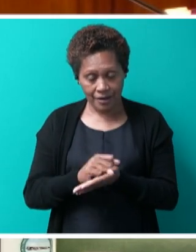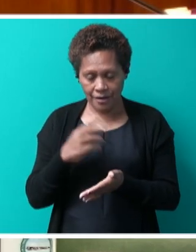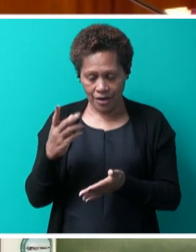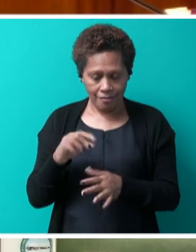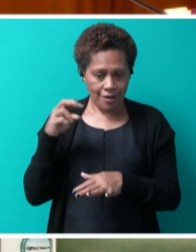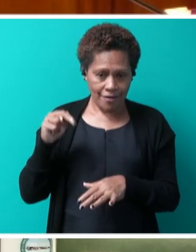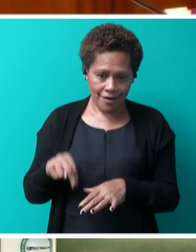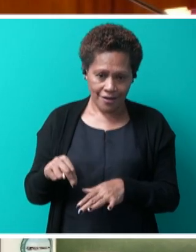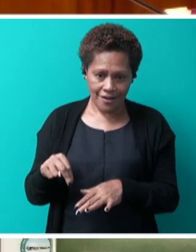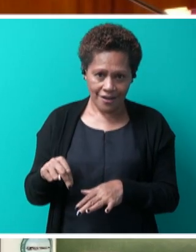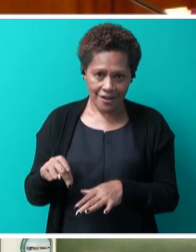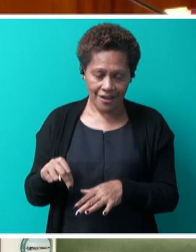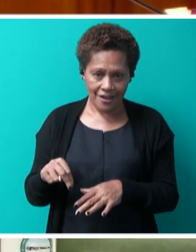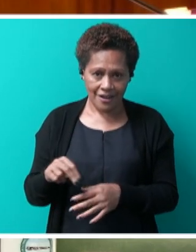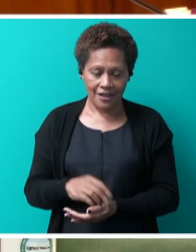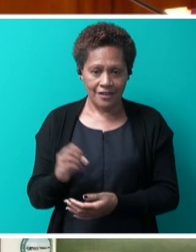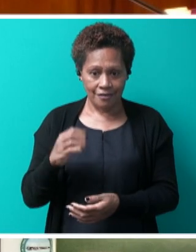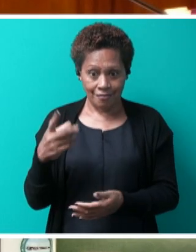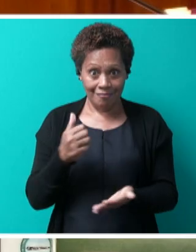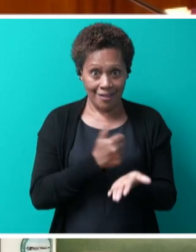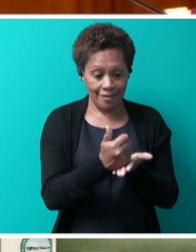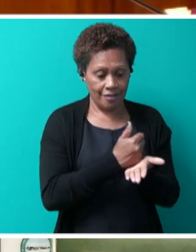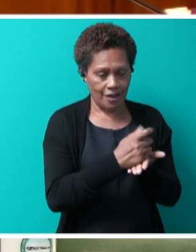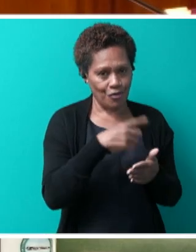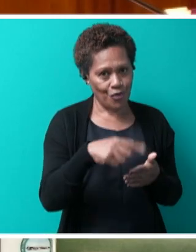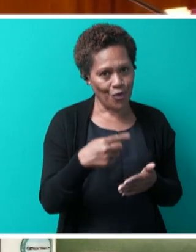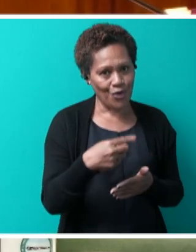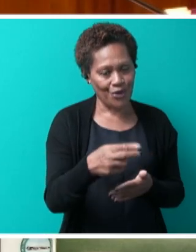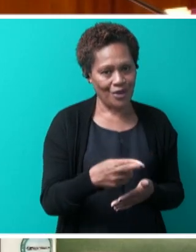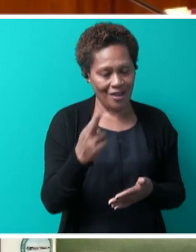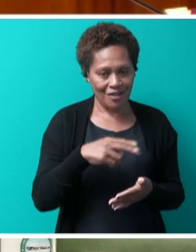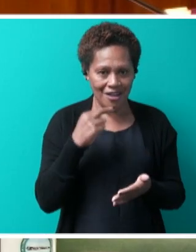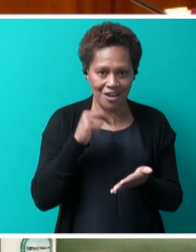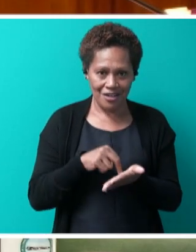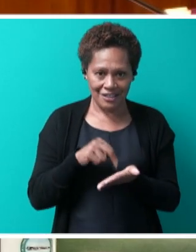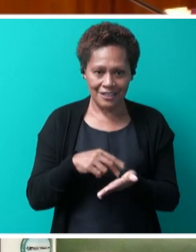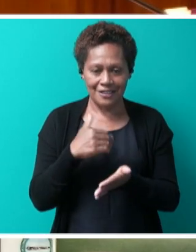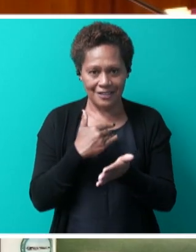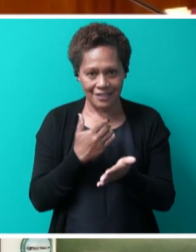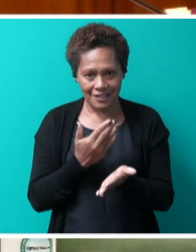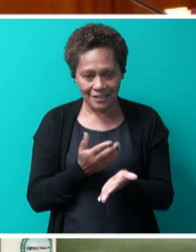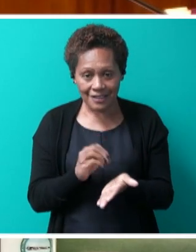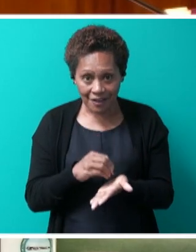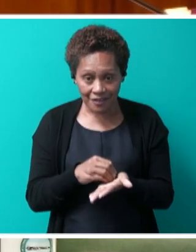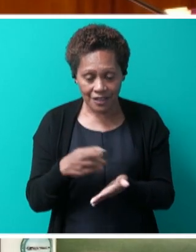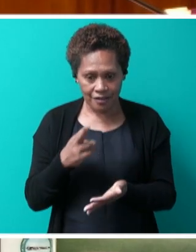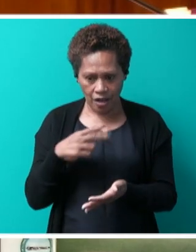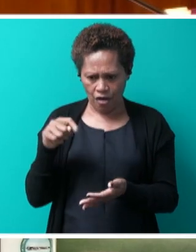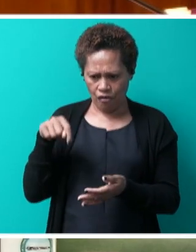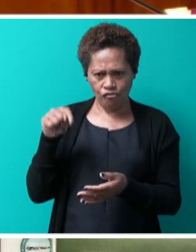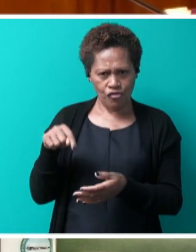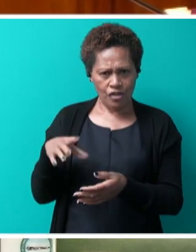inquiries. These figures highlight the continued reliance on civil registration services, particularly for documentation